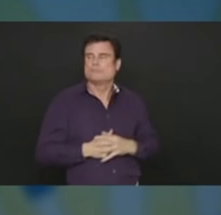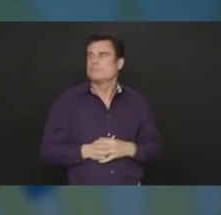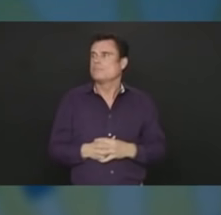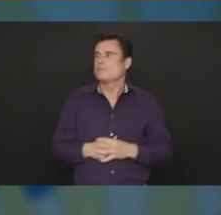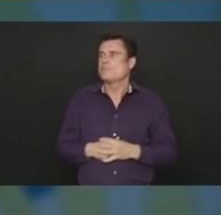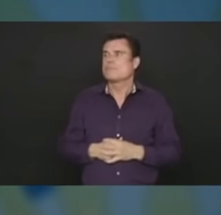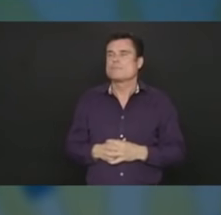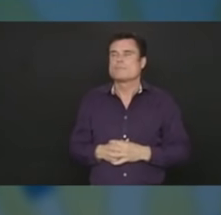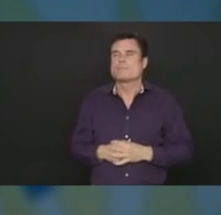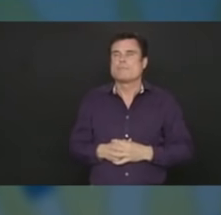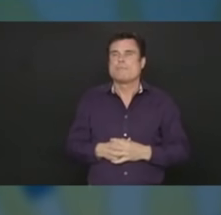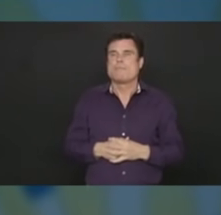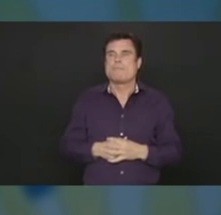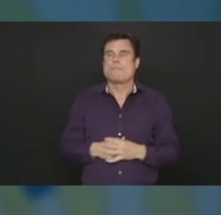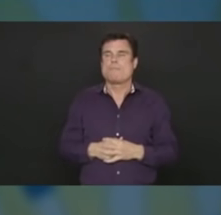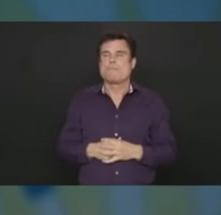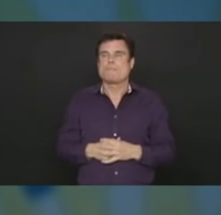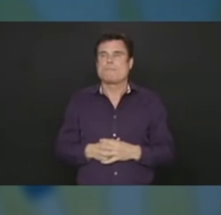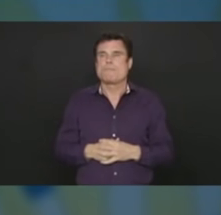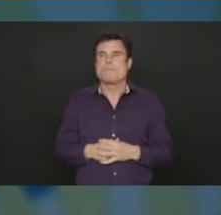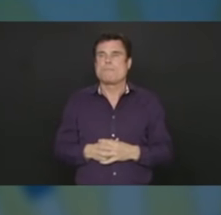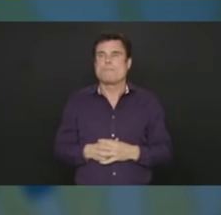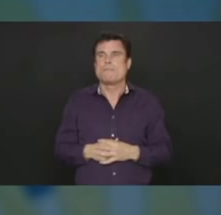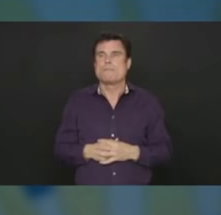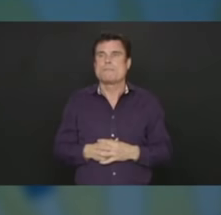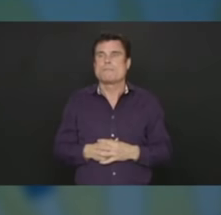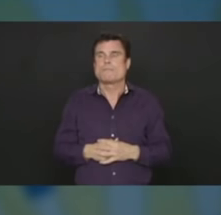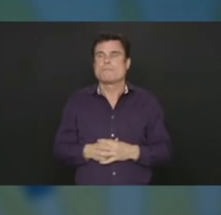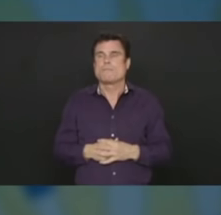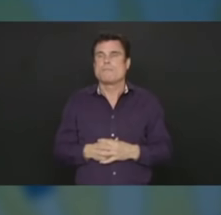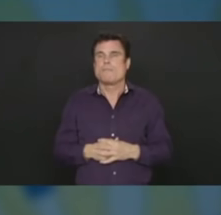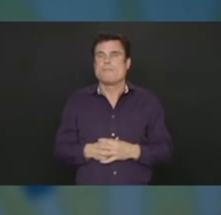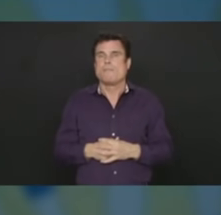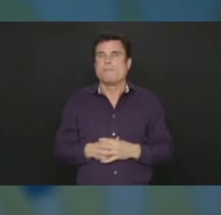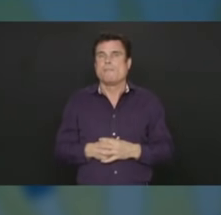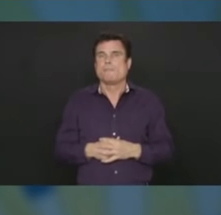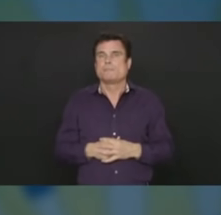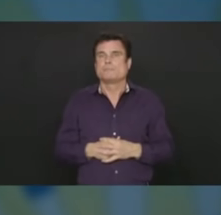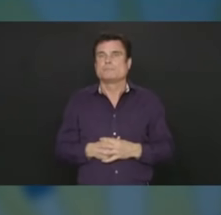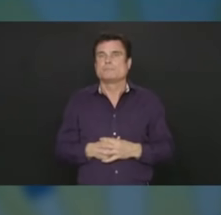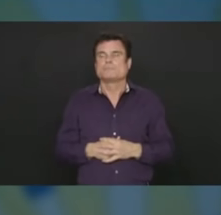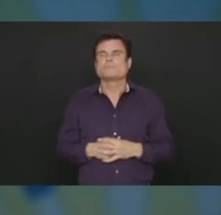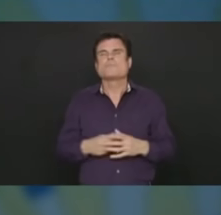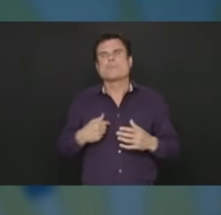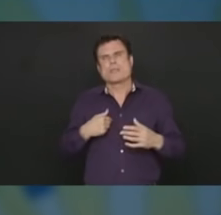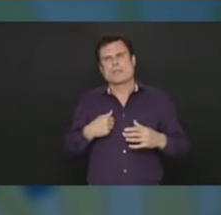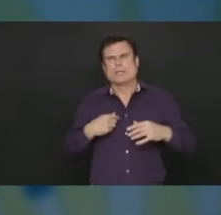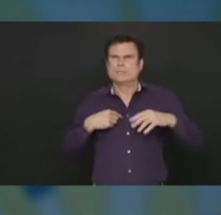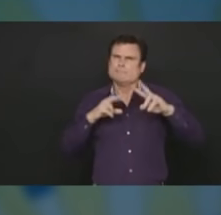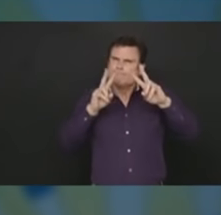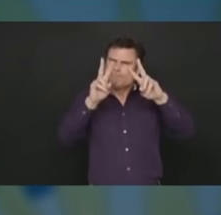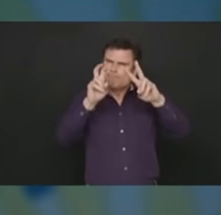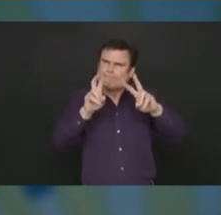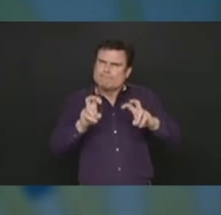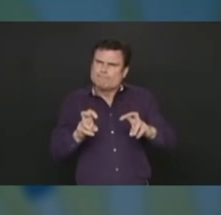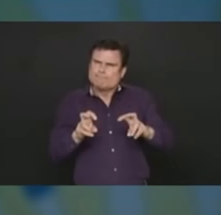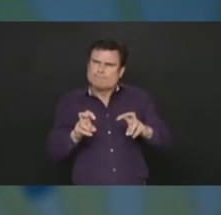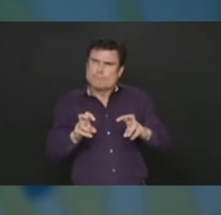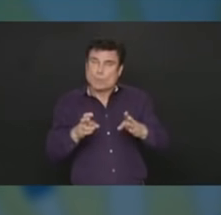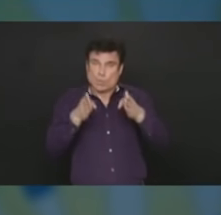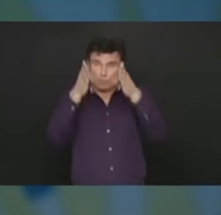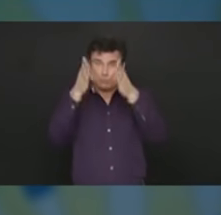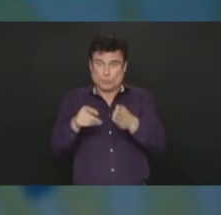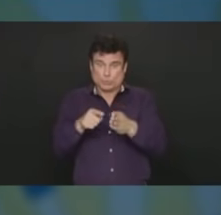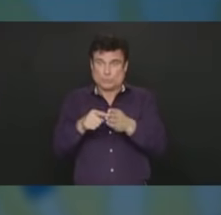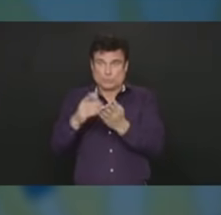So overall, as of the time that we put these numbers together, up till April 29th, we had 199 individuals